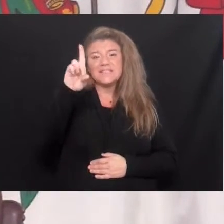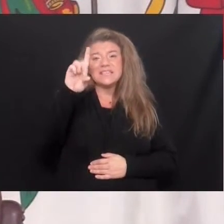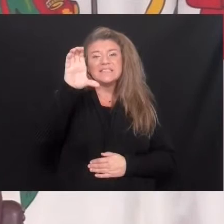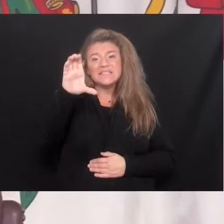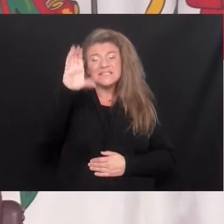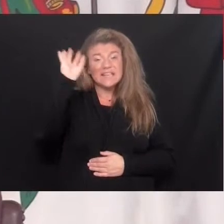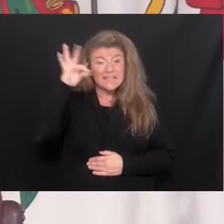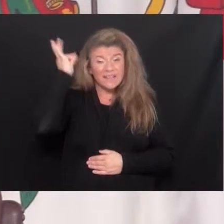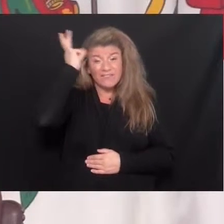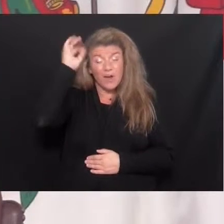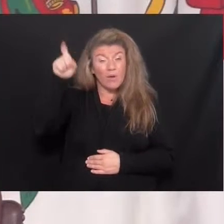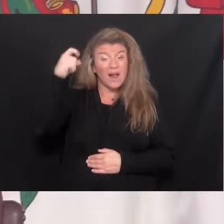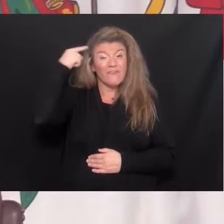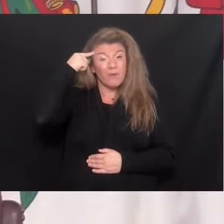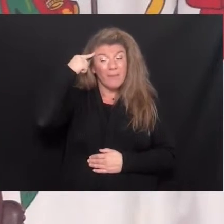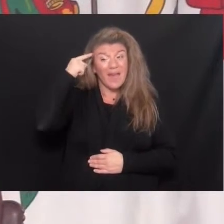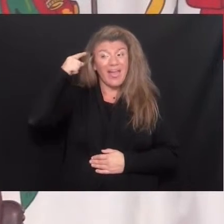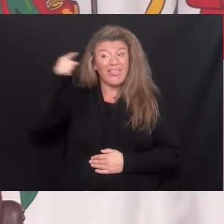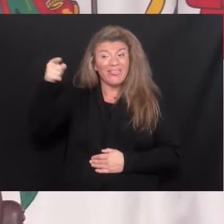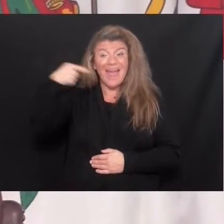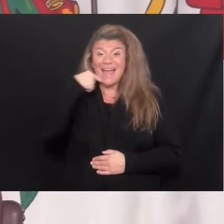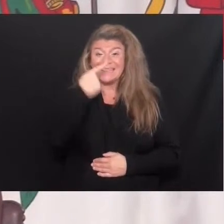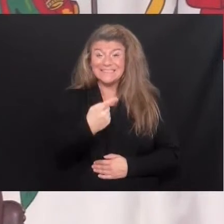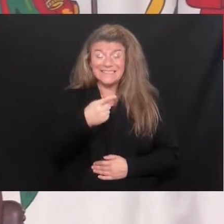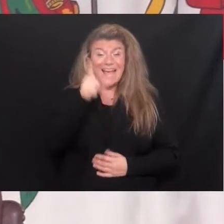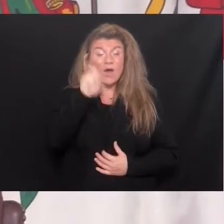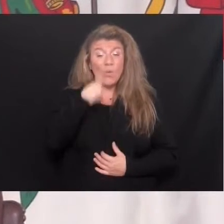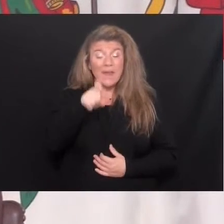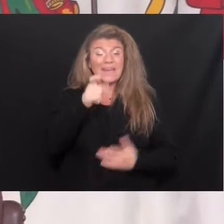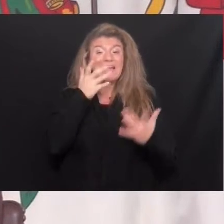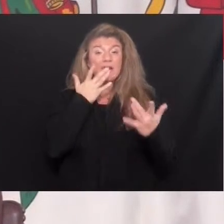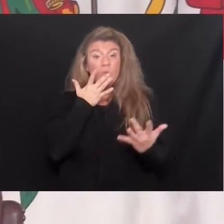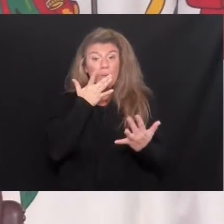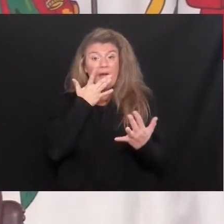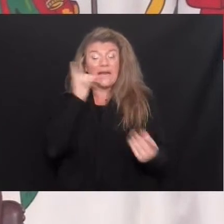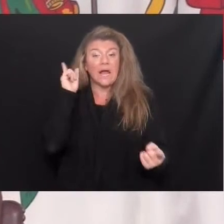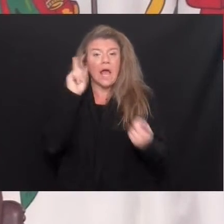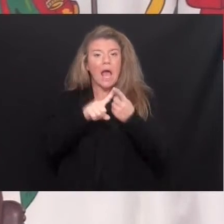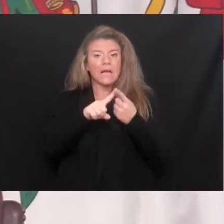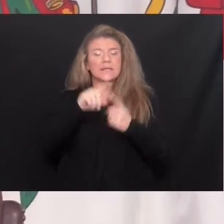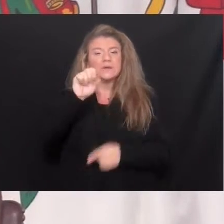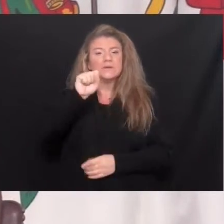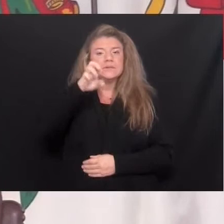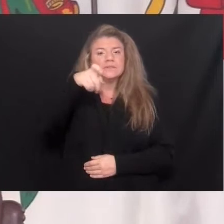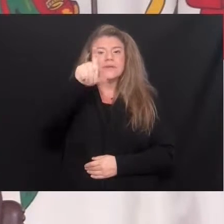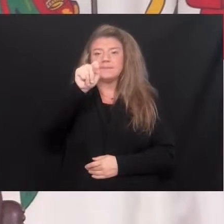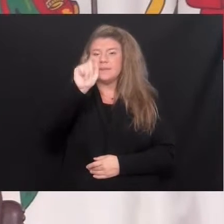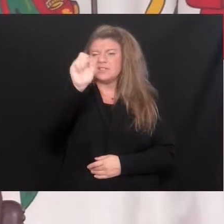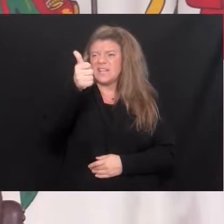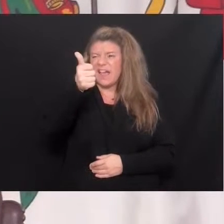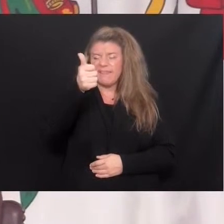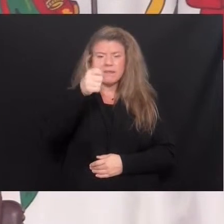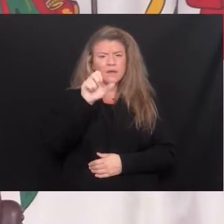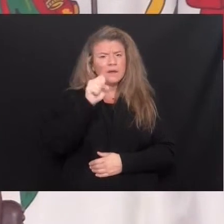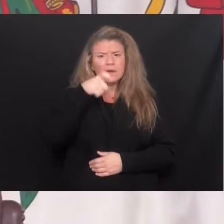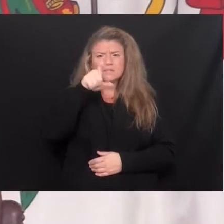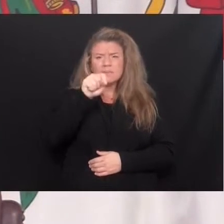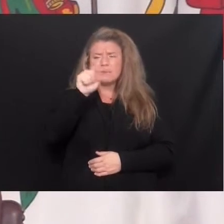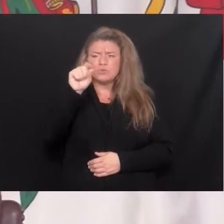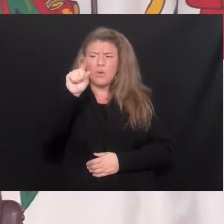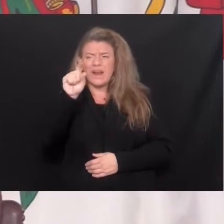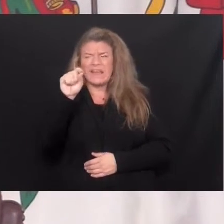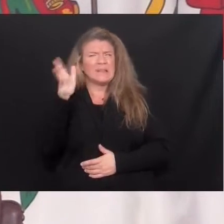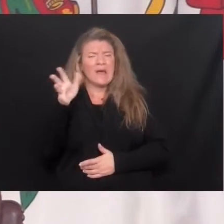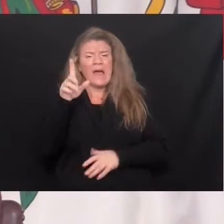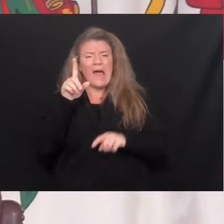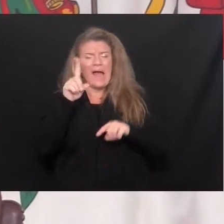federal government says we need to wait until September the 10th or September the 20th, I can't